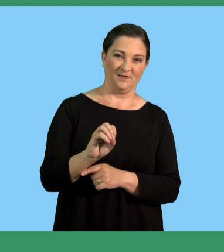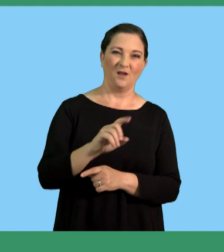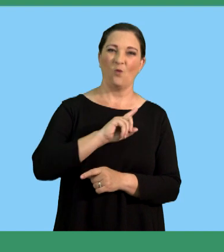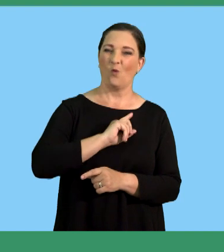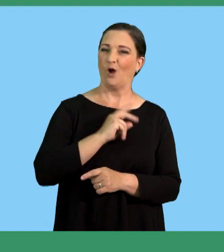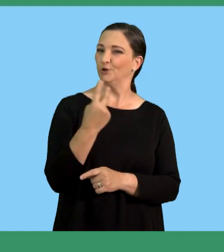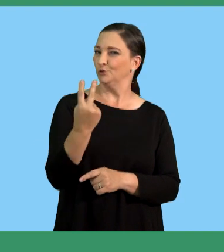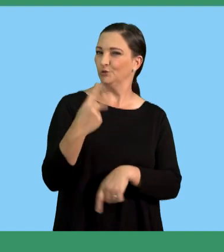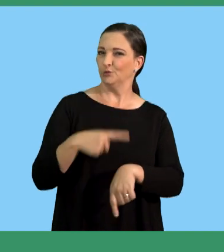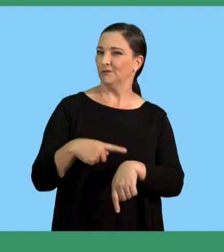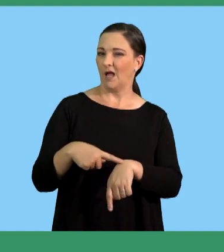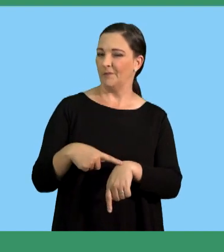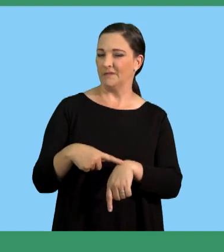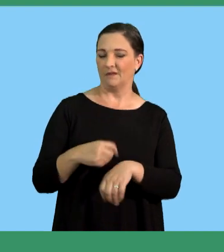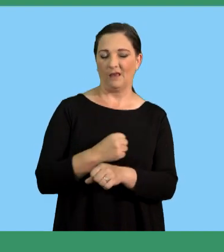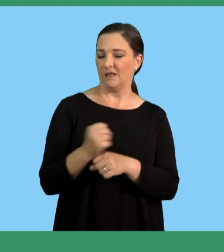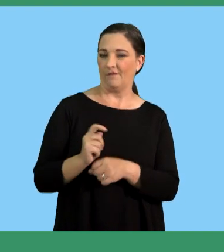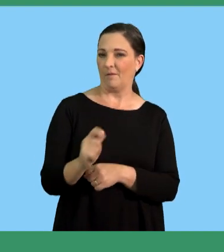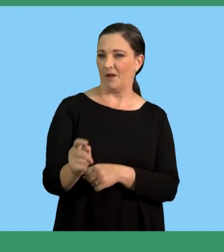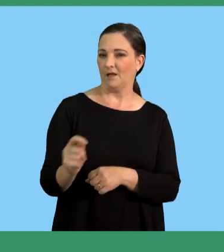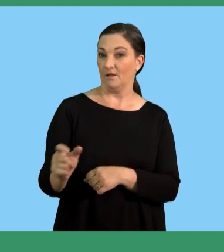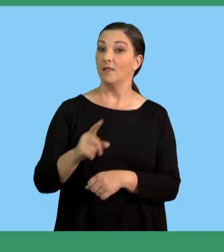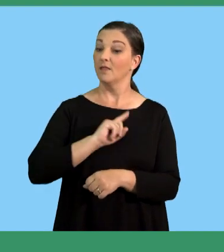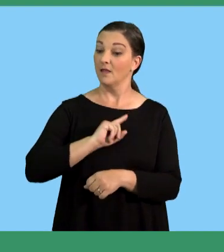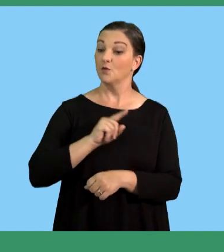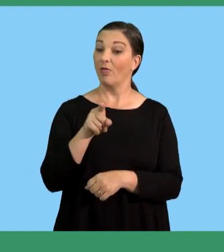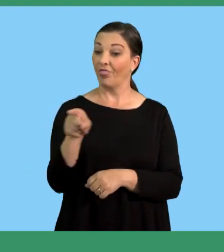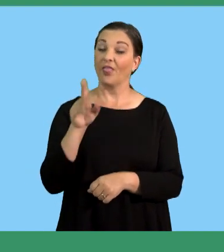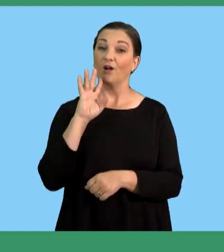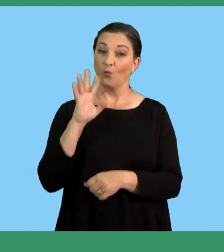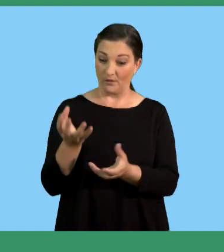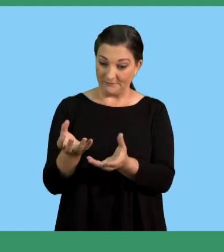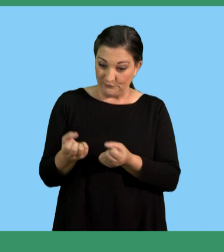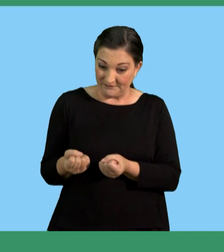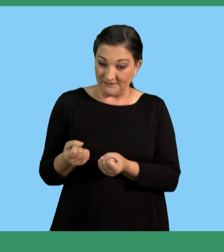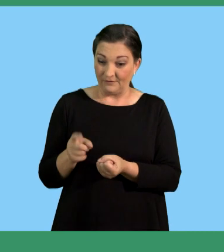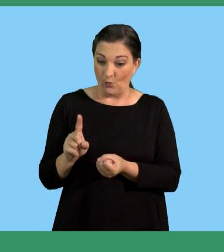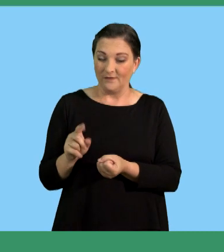unpaid dividends, and then that would mean they would receive 60,000. Then